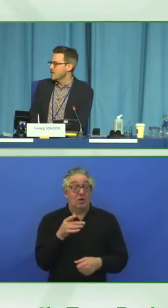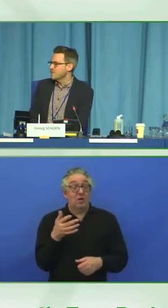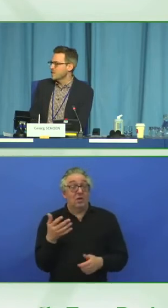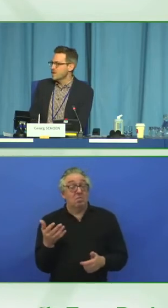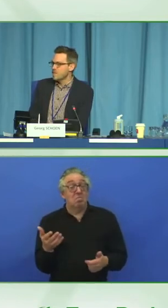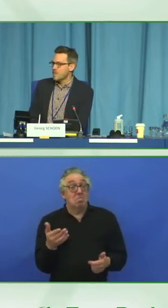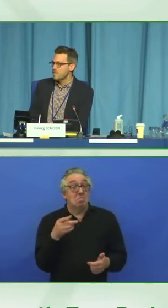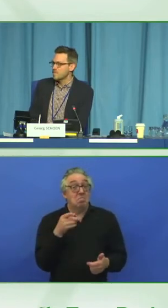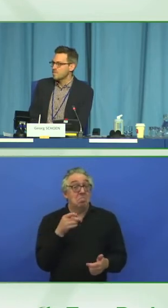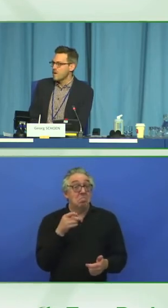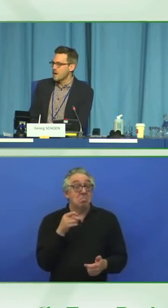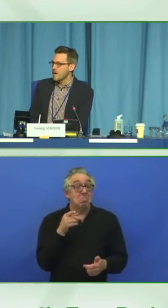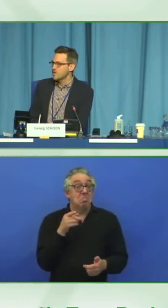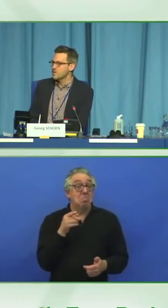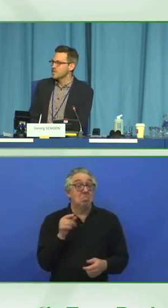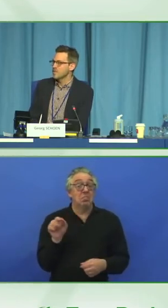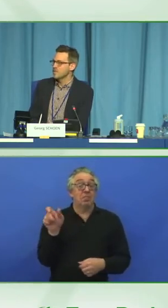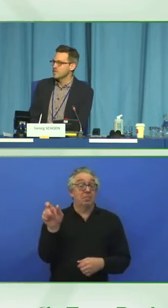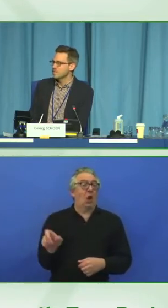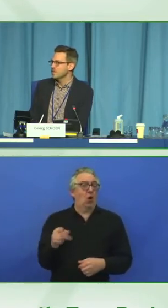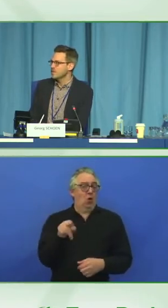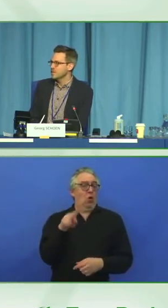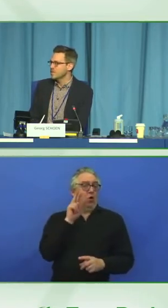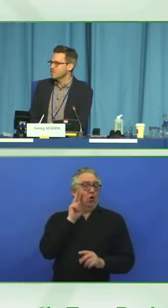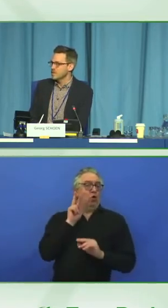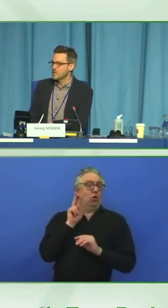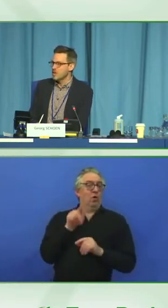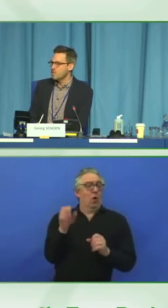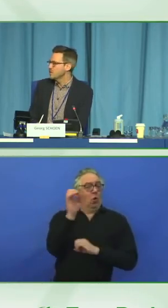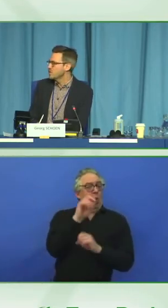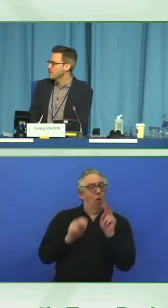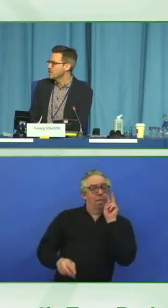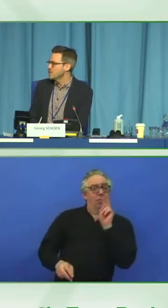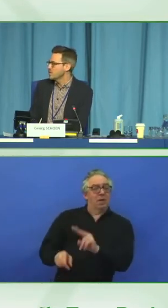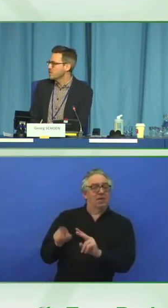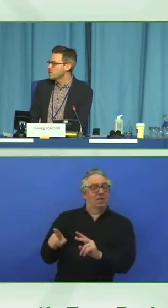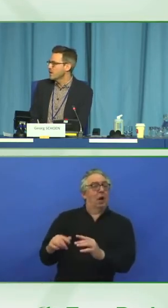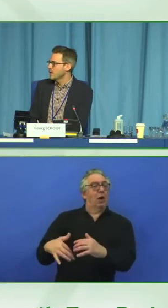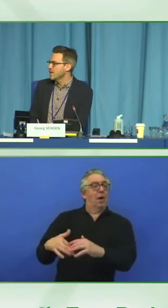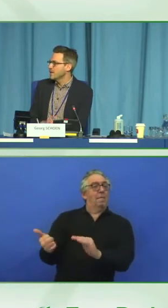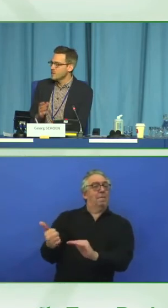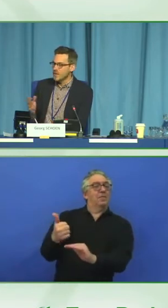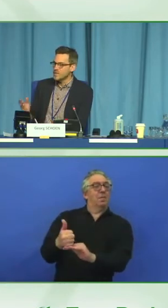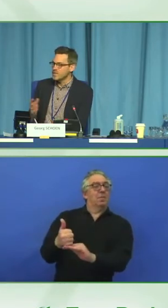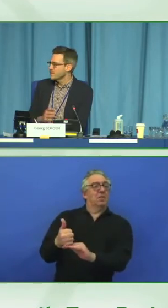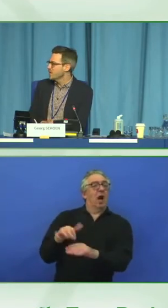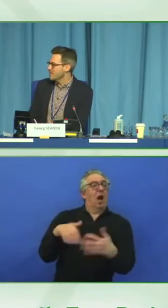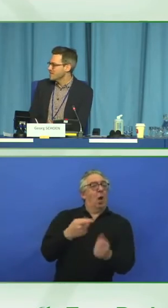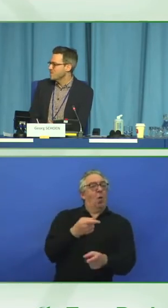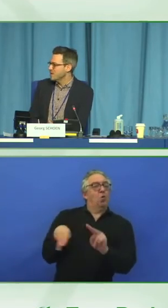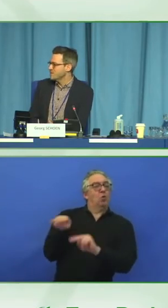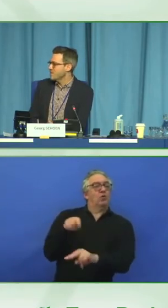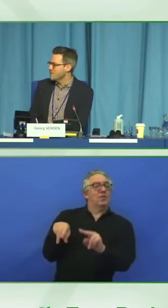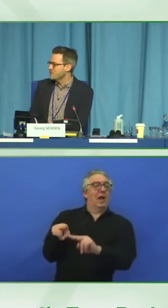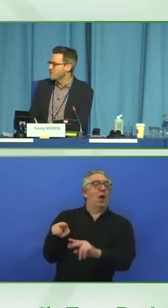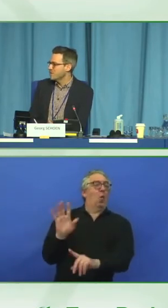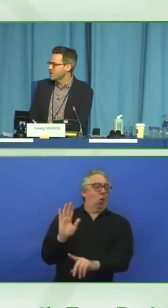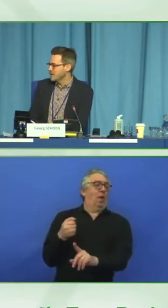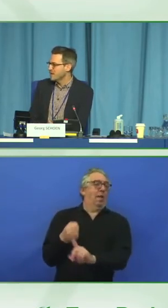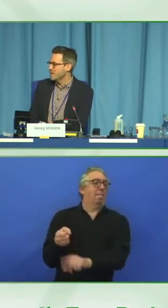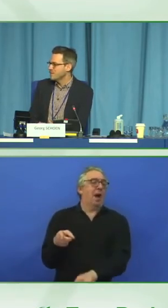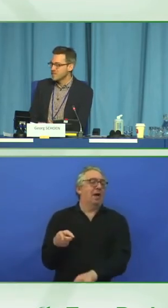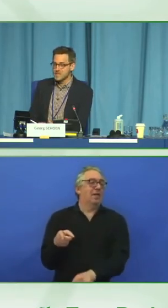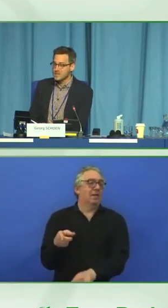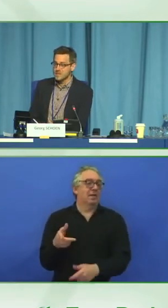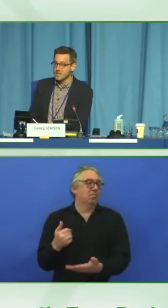startups, how do you see that? What are the opportunities for Google? You mentioned this great example as well